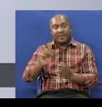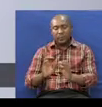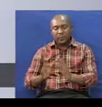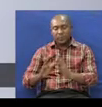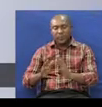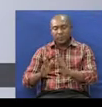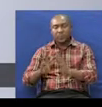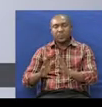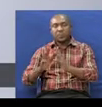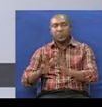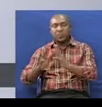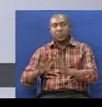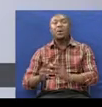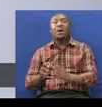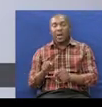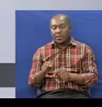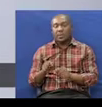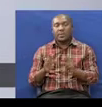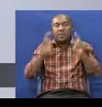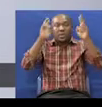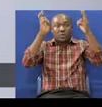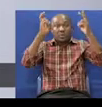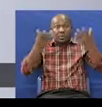flame. That is the topic of today.